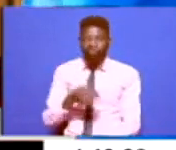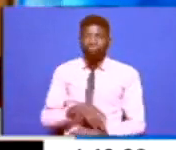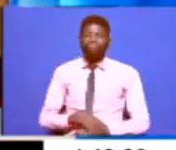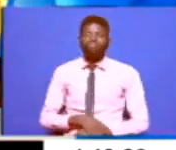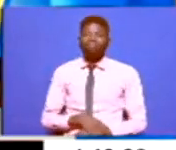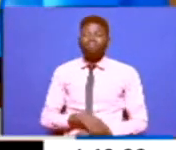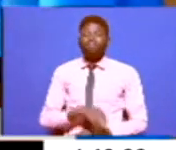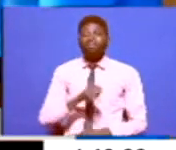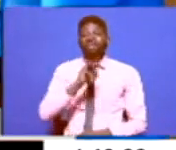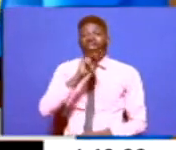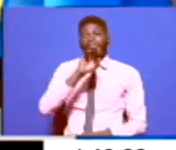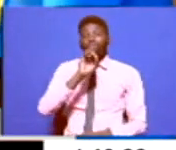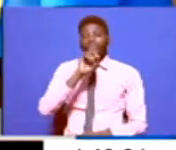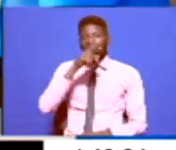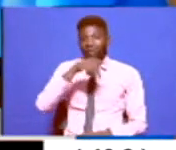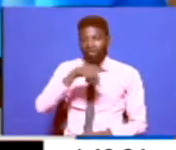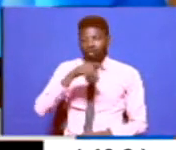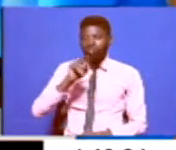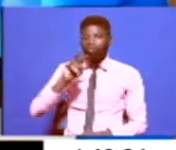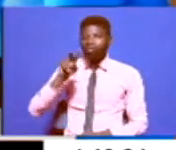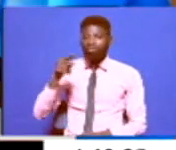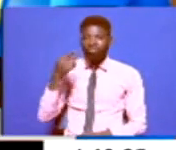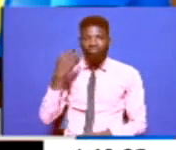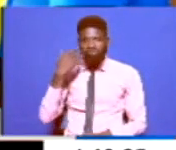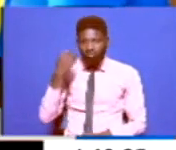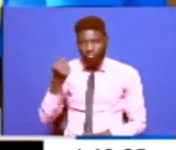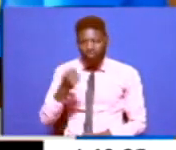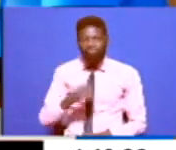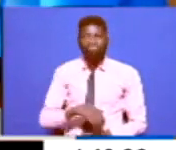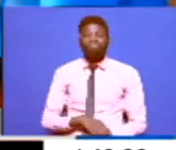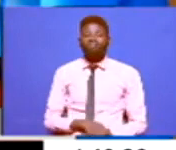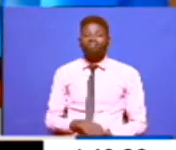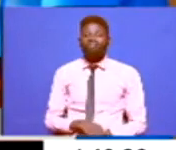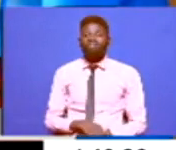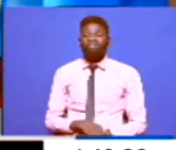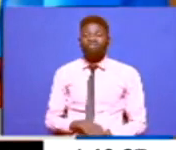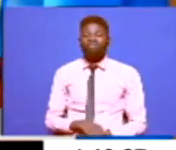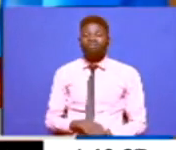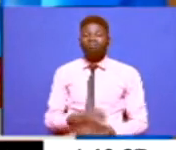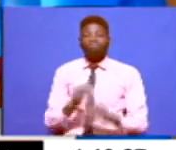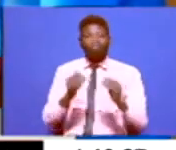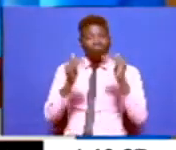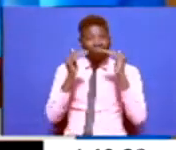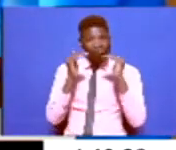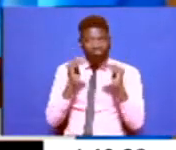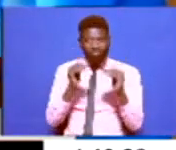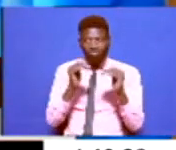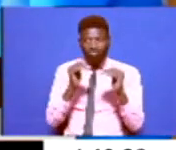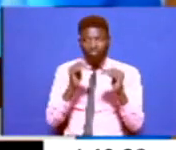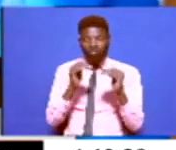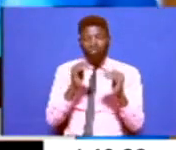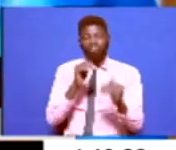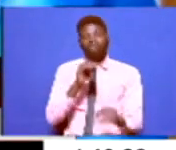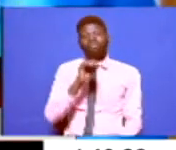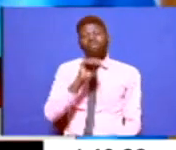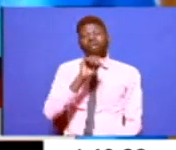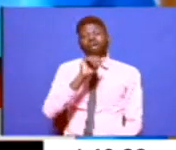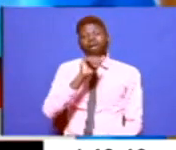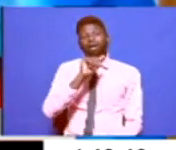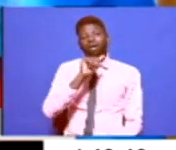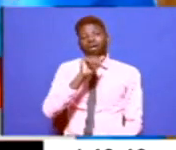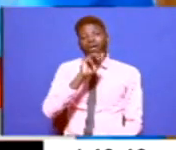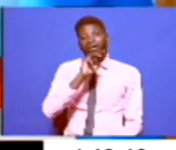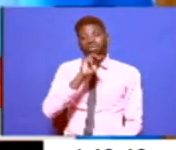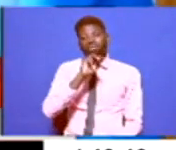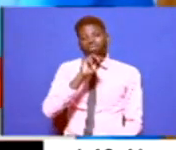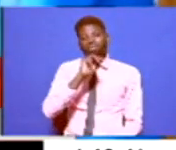MOP 2,500, and sulfate of ammonia, which